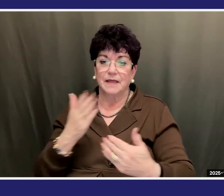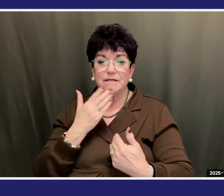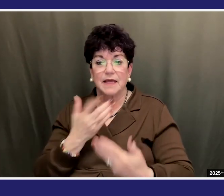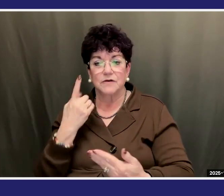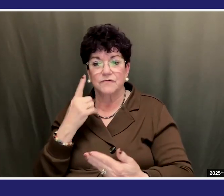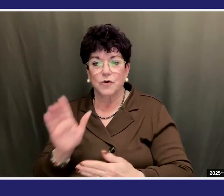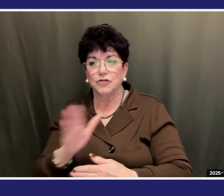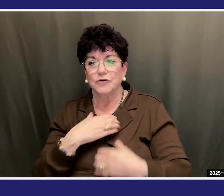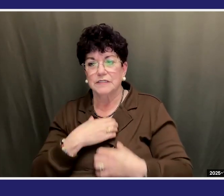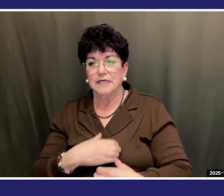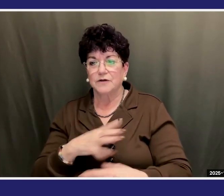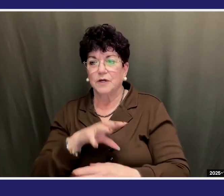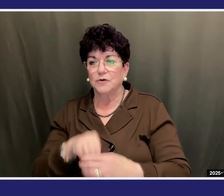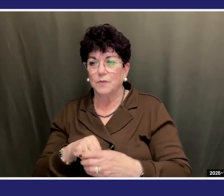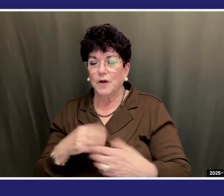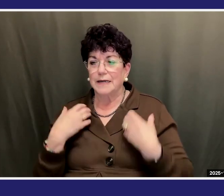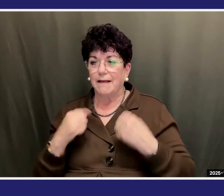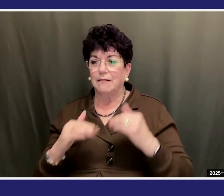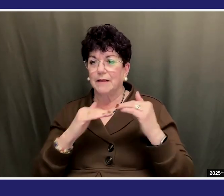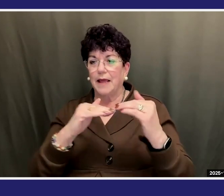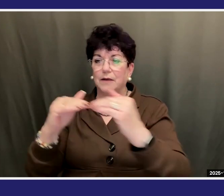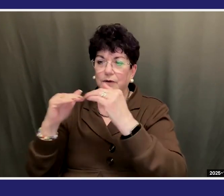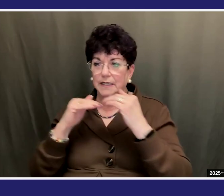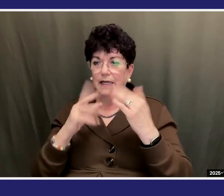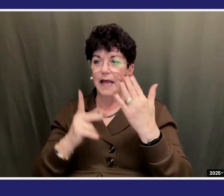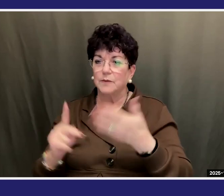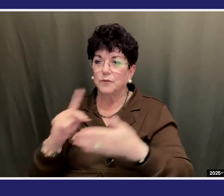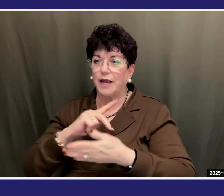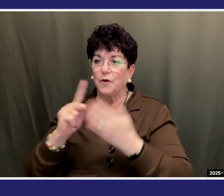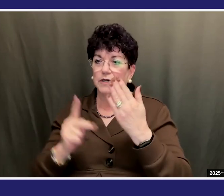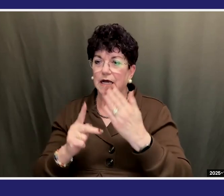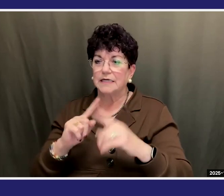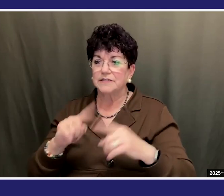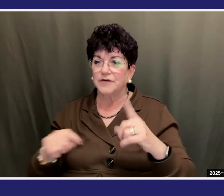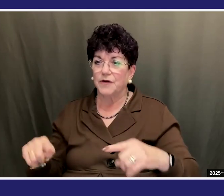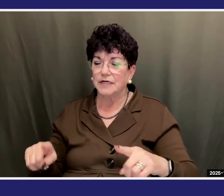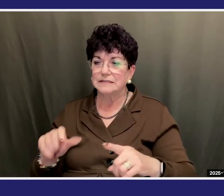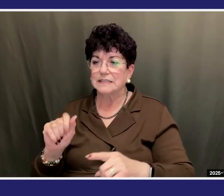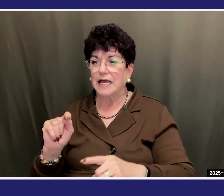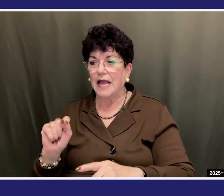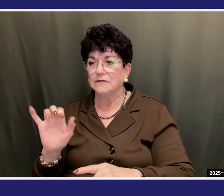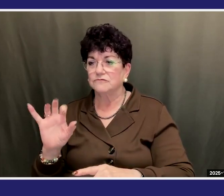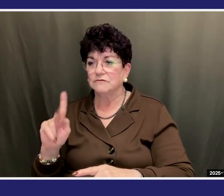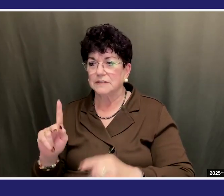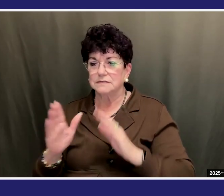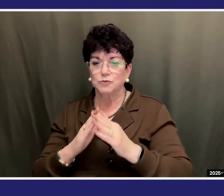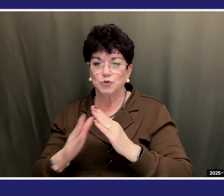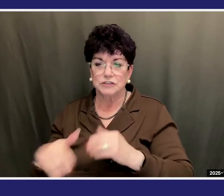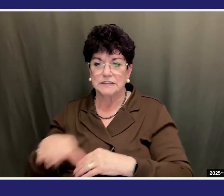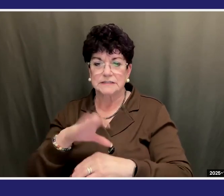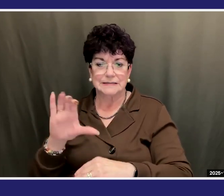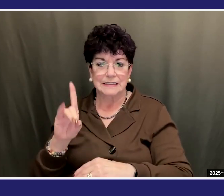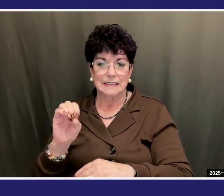desire to incorporate health equity and prioritize various at-risk populations and community-defined evidence practices,